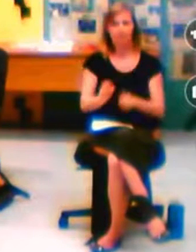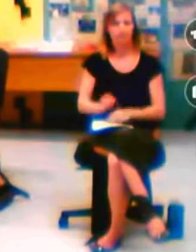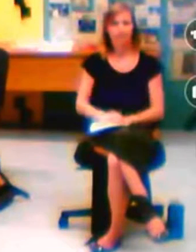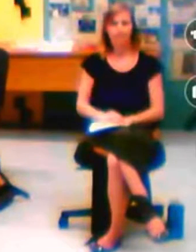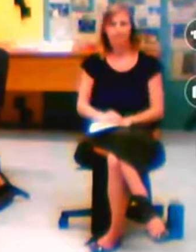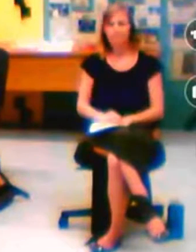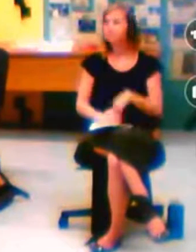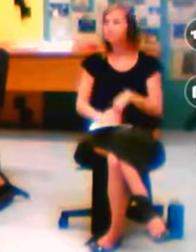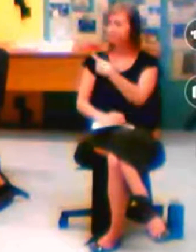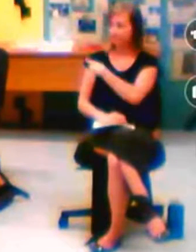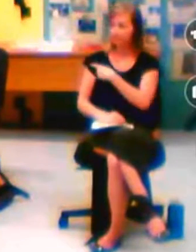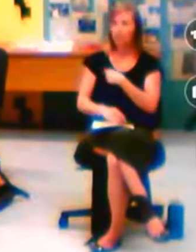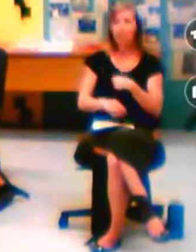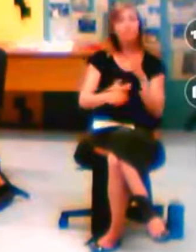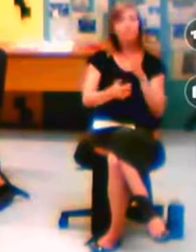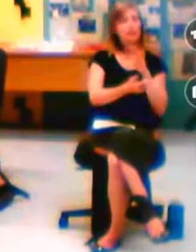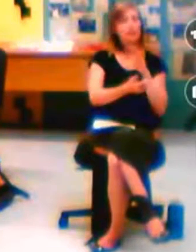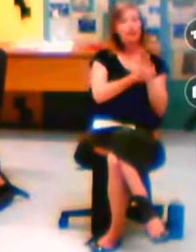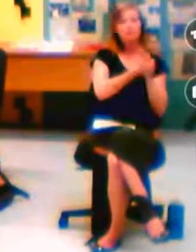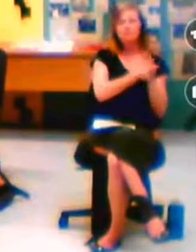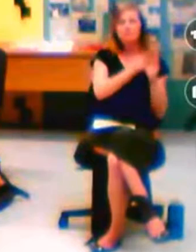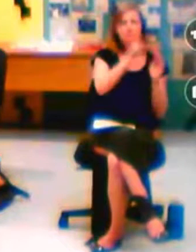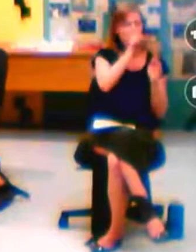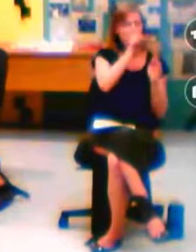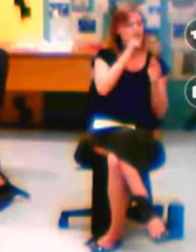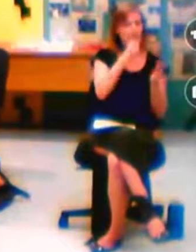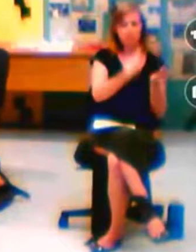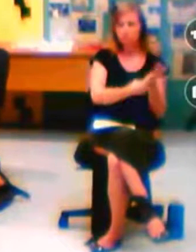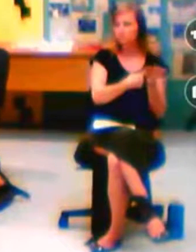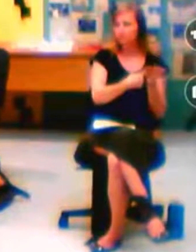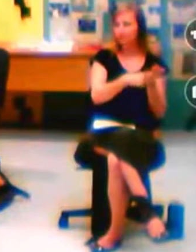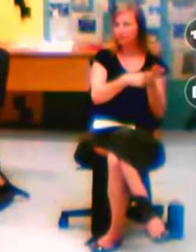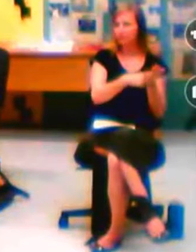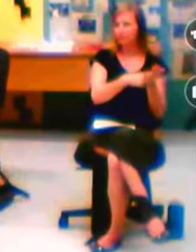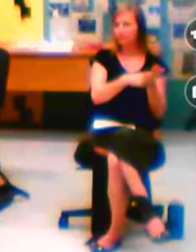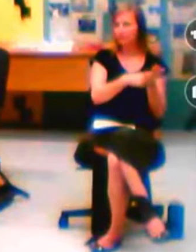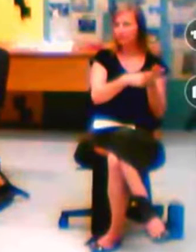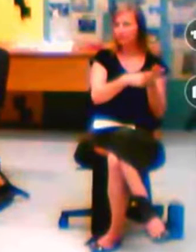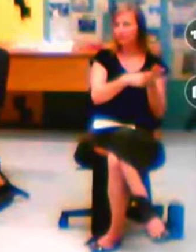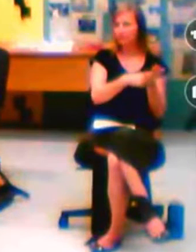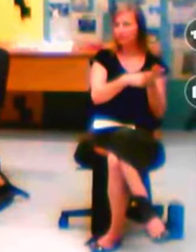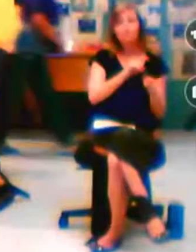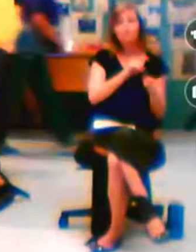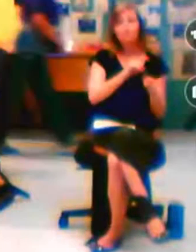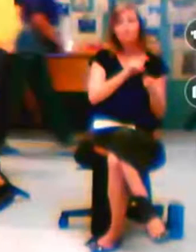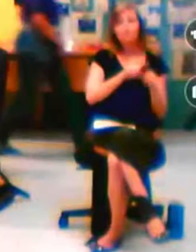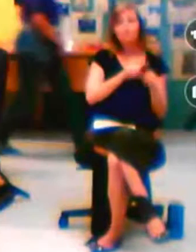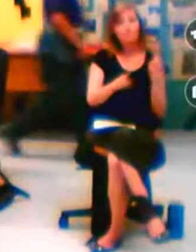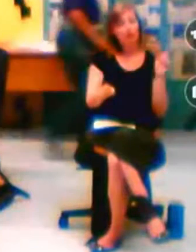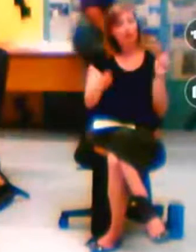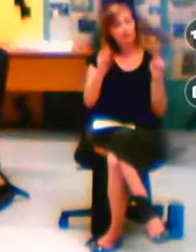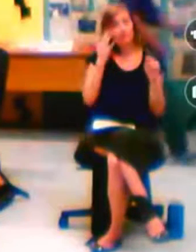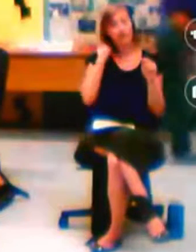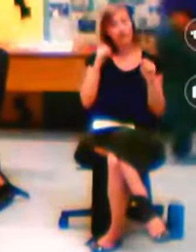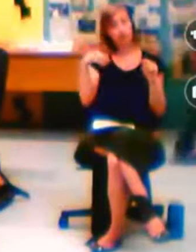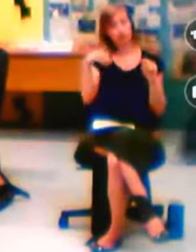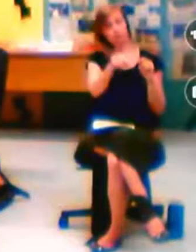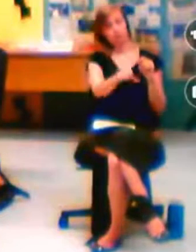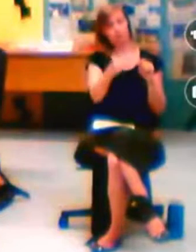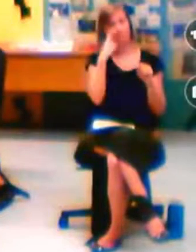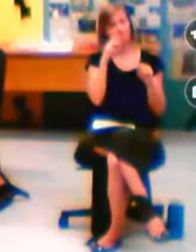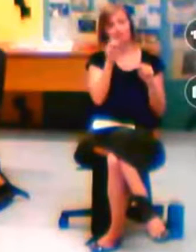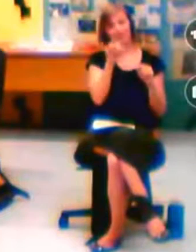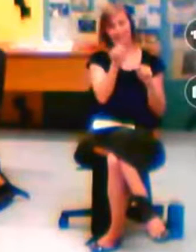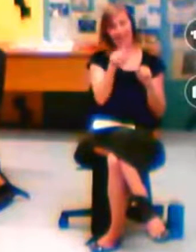requests a visit? Can they turn away anyone at their way? Will there be requirements they see everyone? What's your first? So